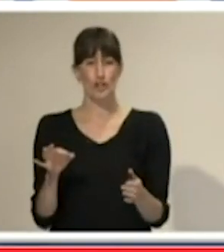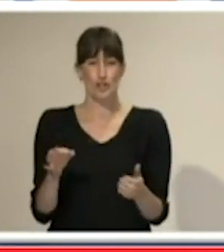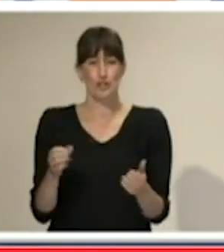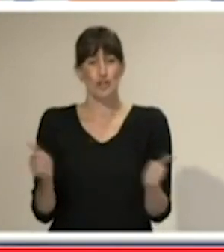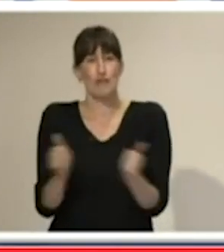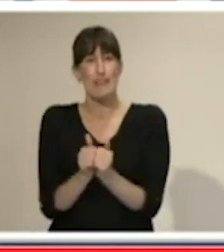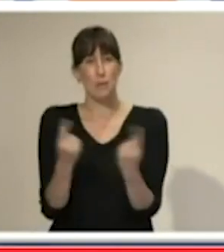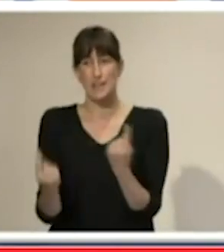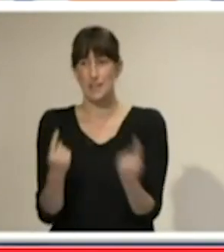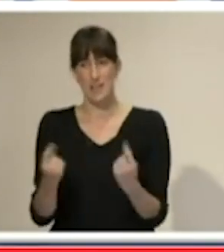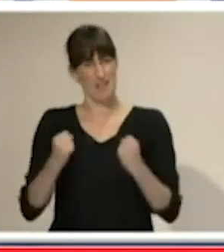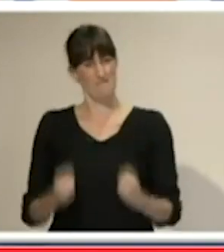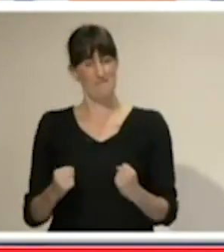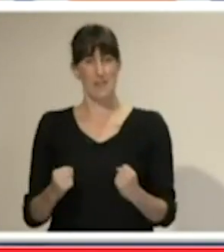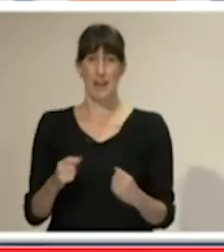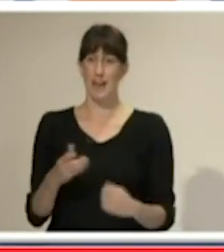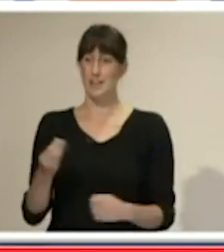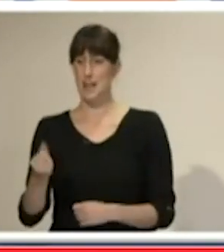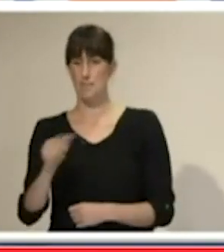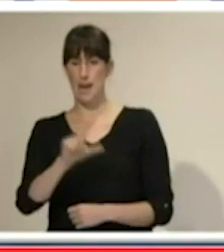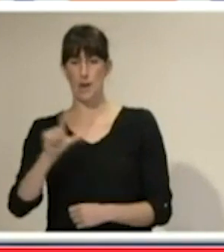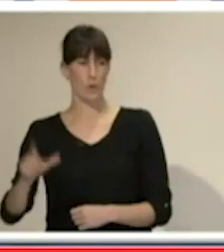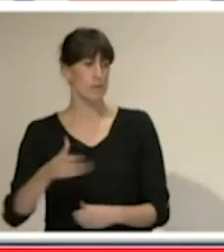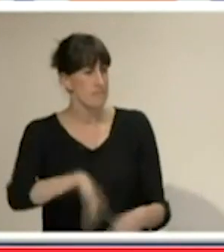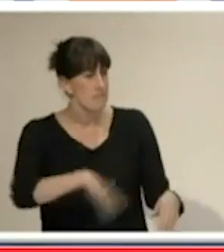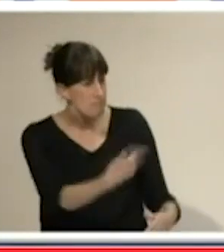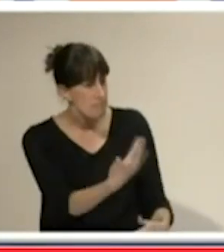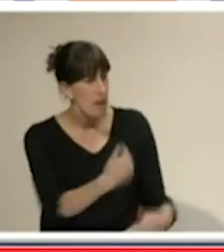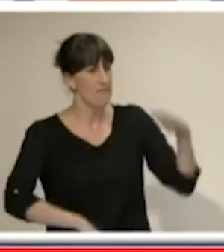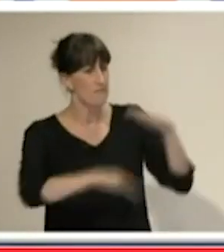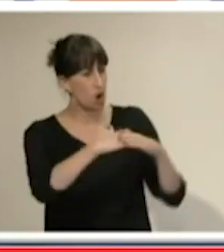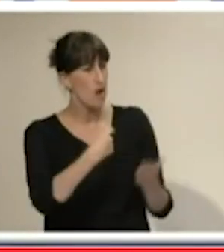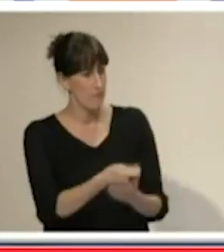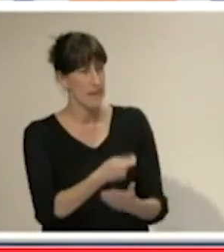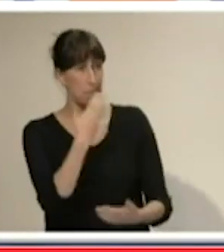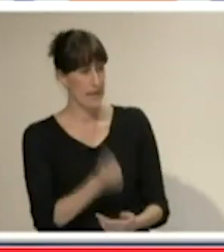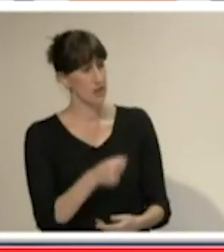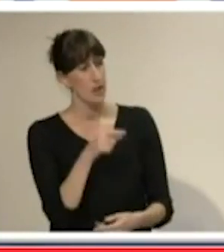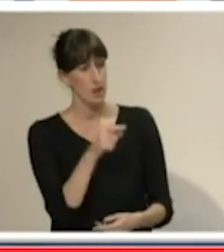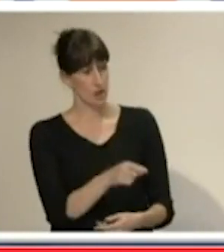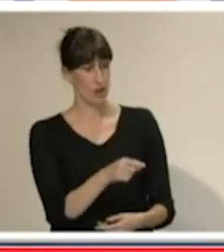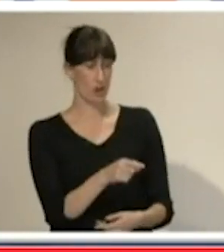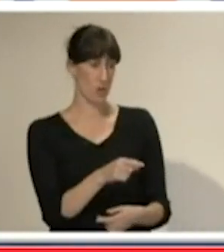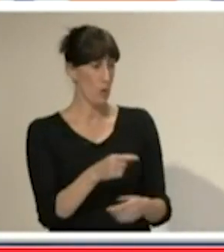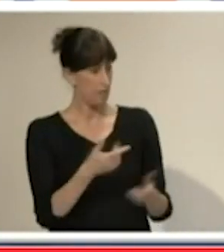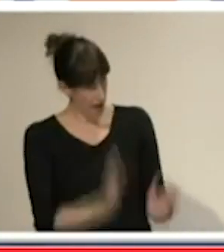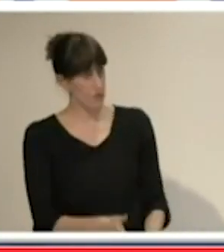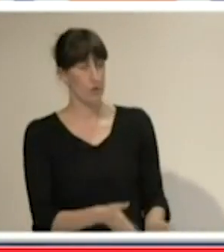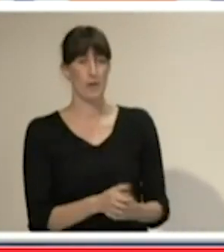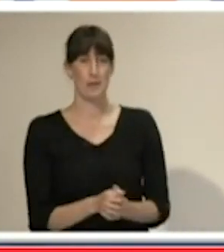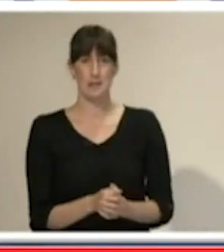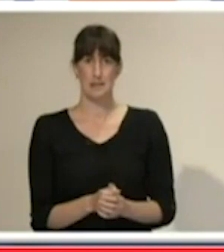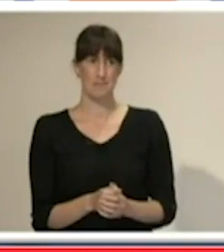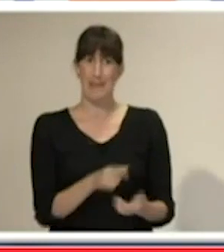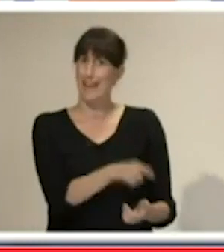landlords are demanding full rent from tenants who have been unable to trade for several weeks and cannot afford it, while some